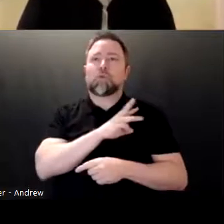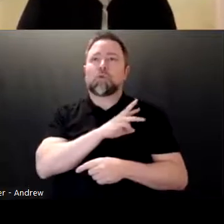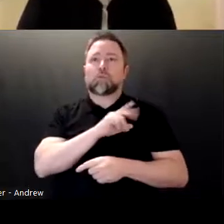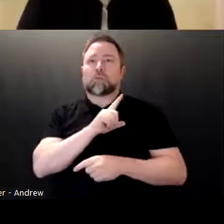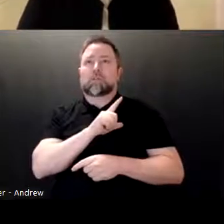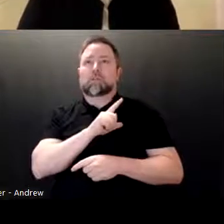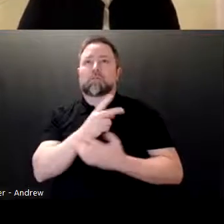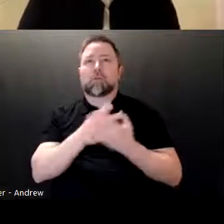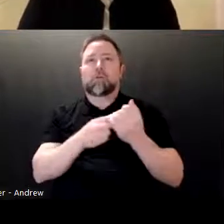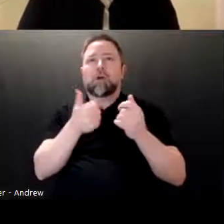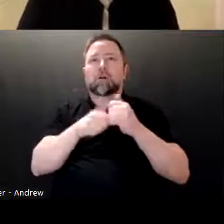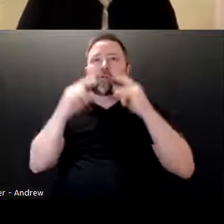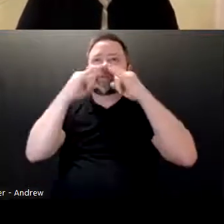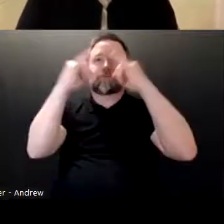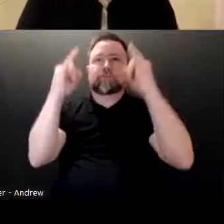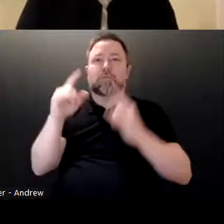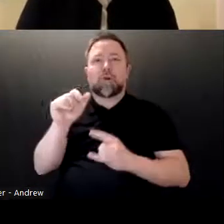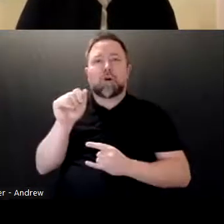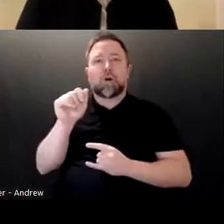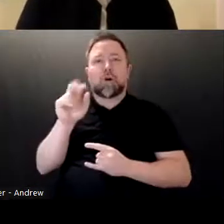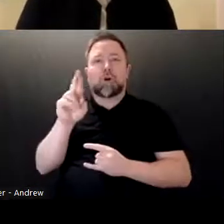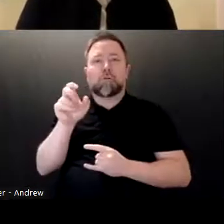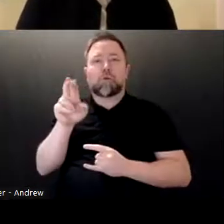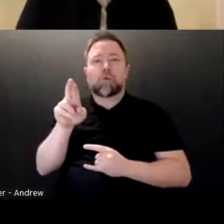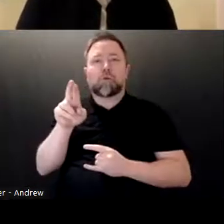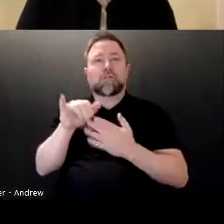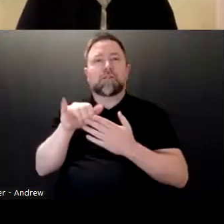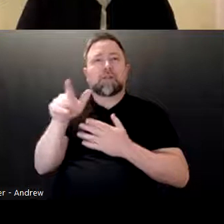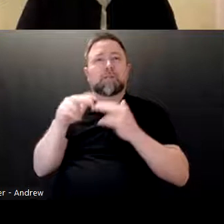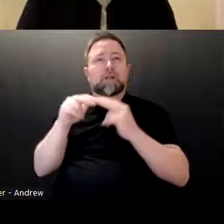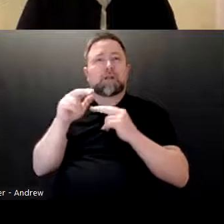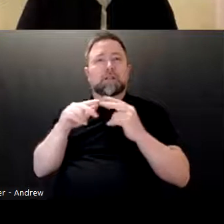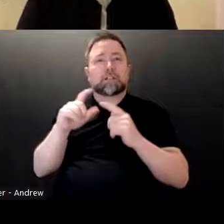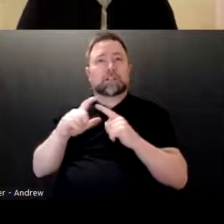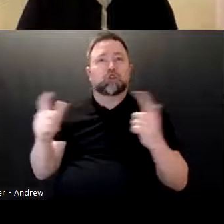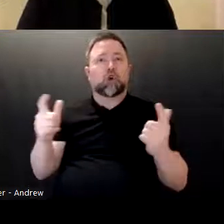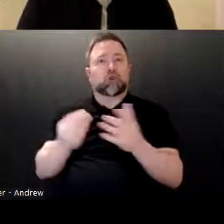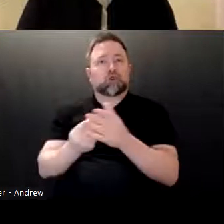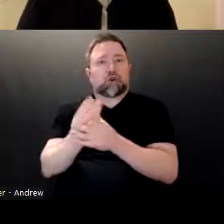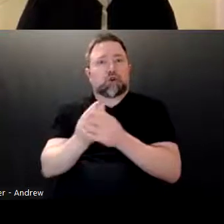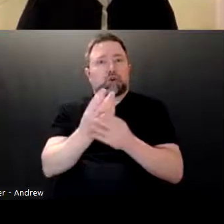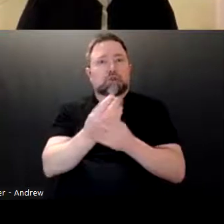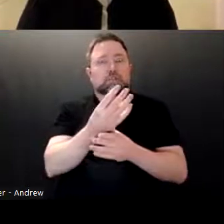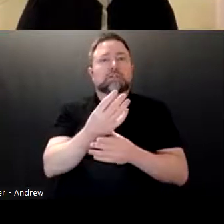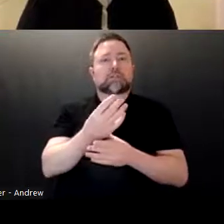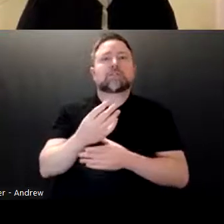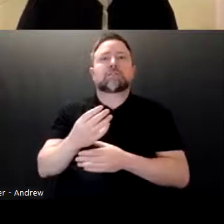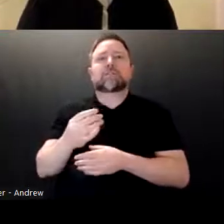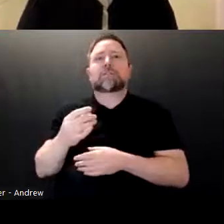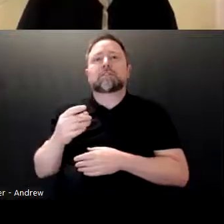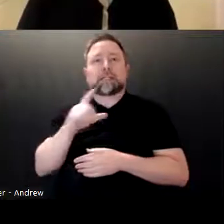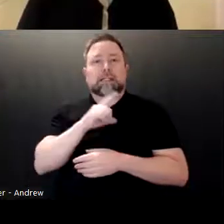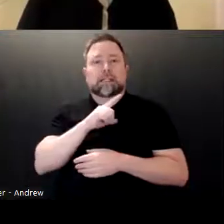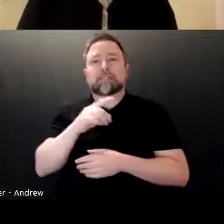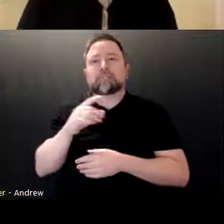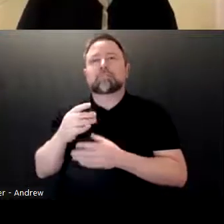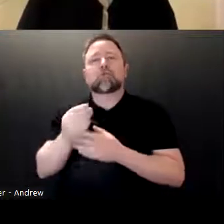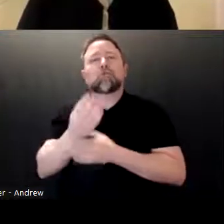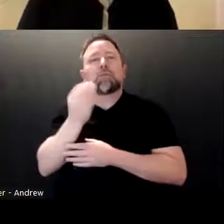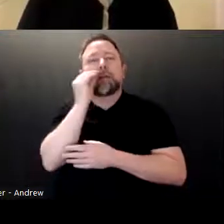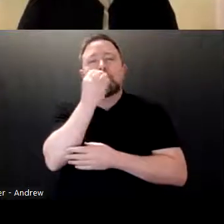has a kind of light embroidered border around the neck and the sleeves and the hem, and that is all her embroidery, hand